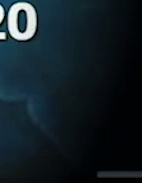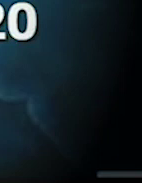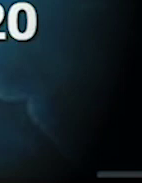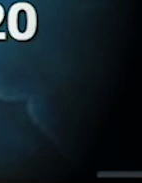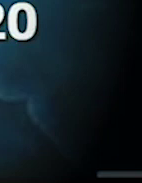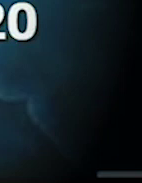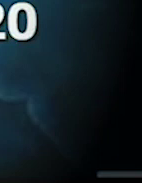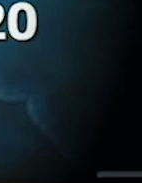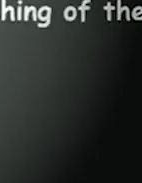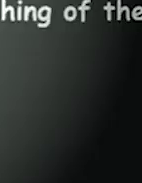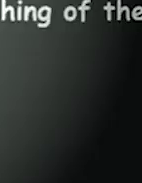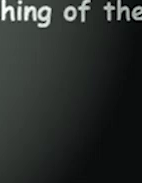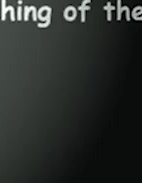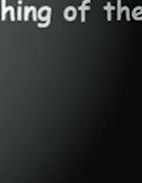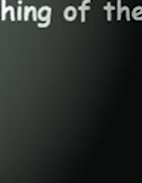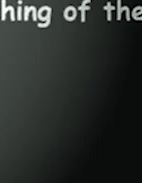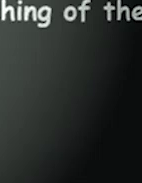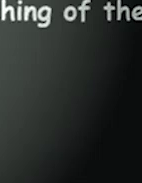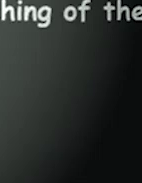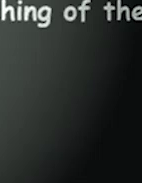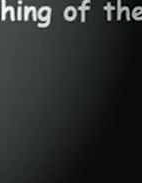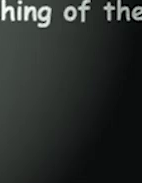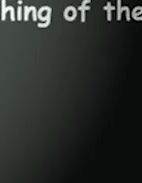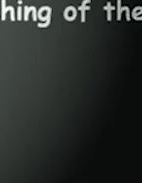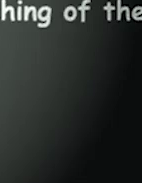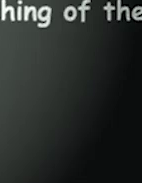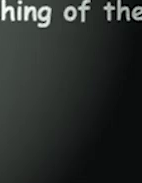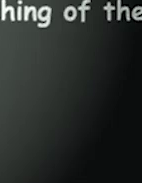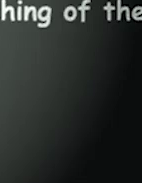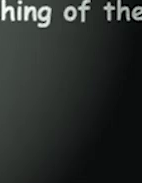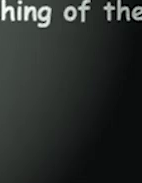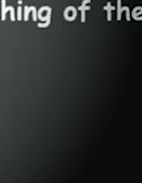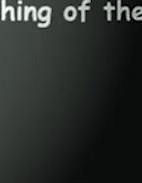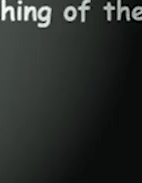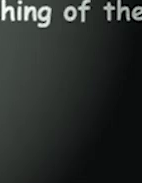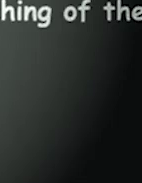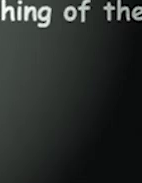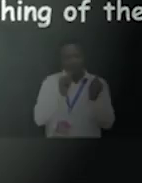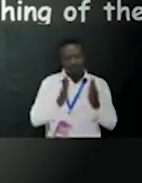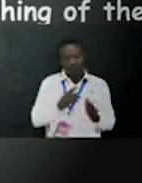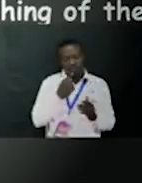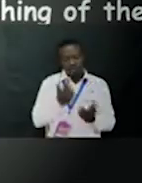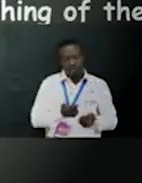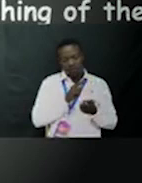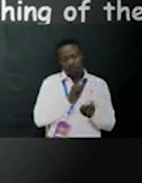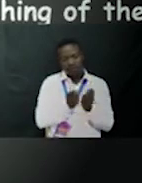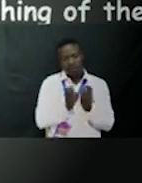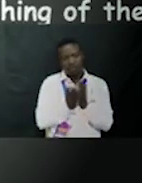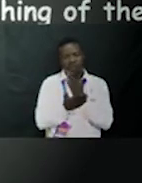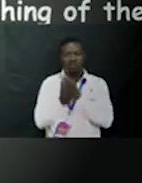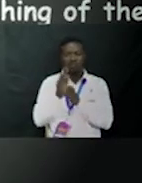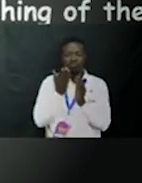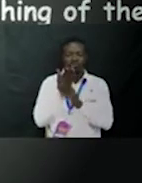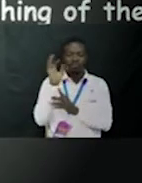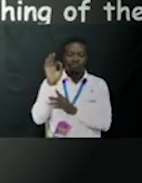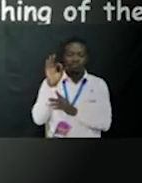prestige or fame, but believers whose lives have been transformed by God through the preaching of the good